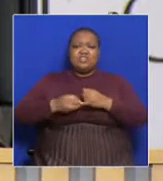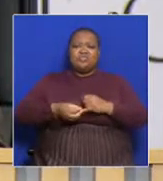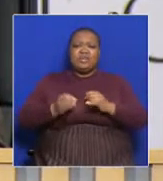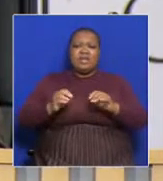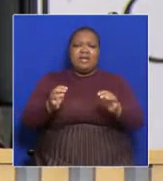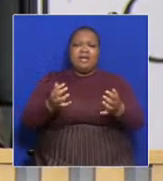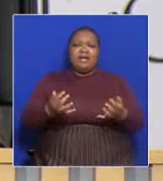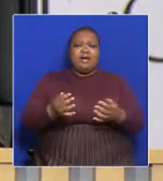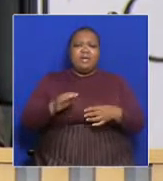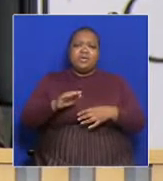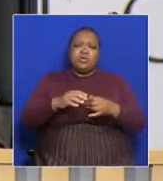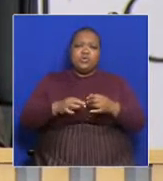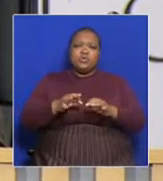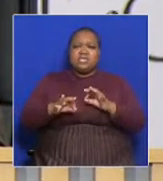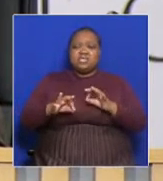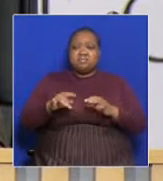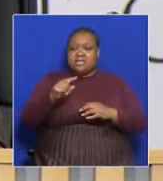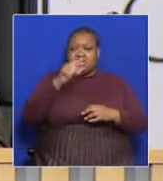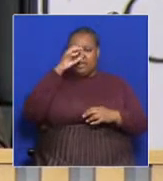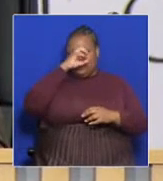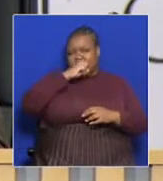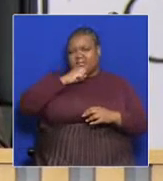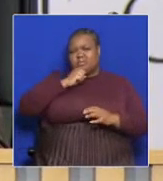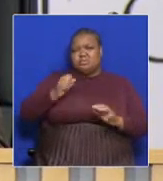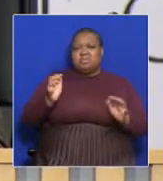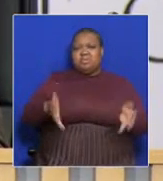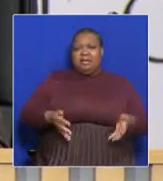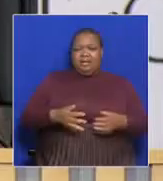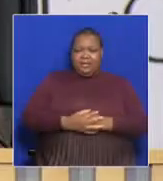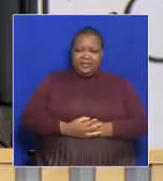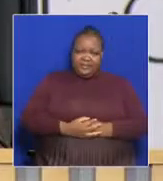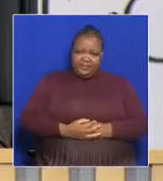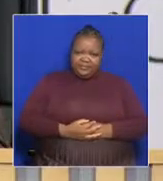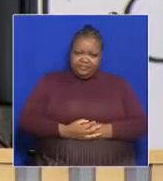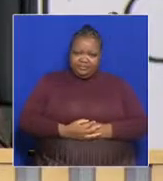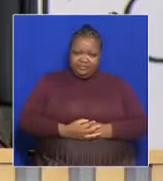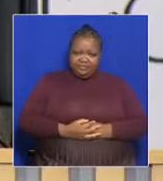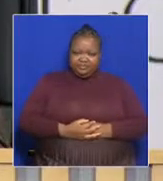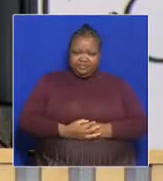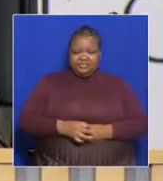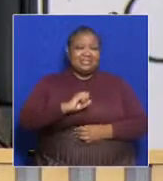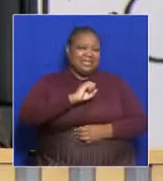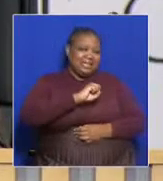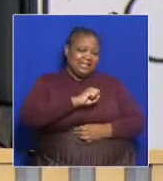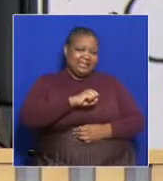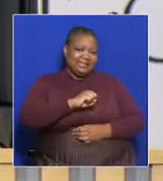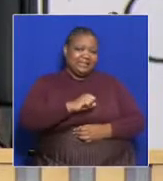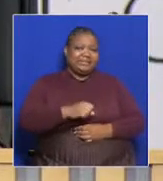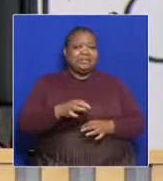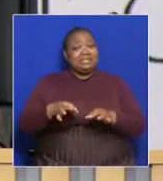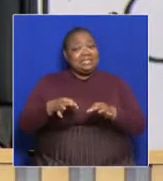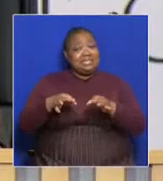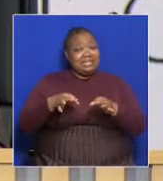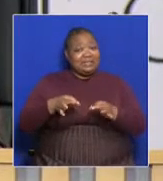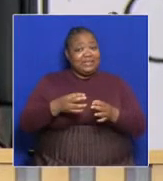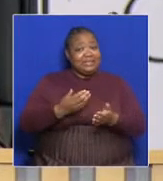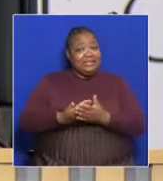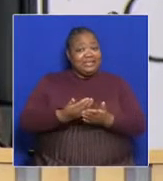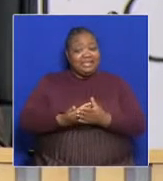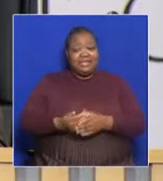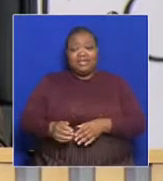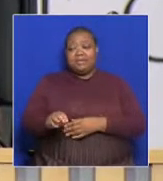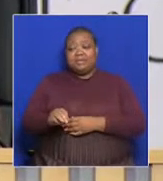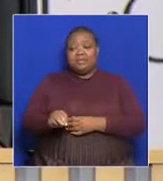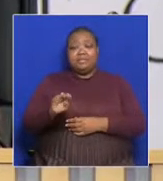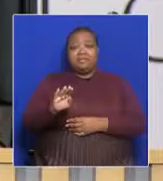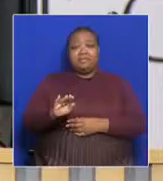made an assumption? Yes, I did. But Chair, if I may just explain about even Mbilo station, right? I'll give